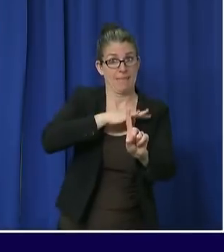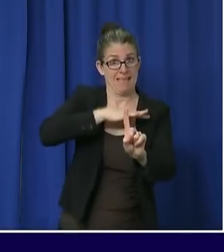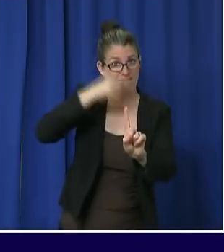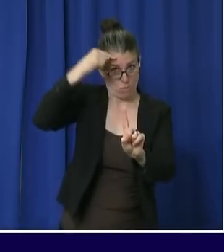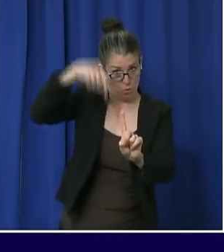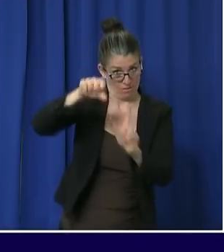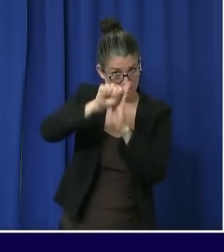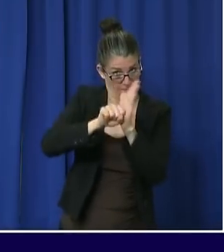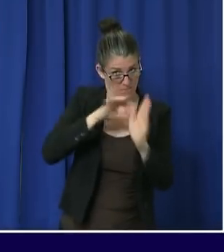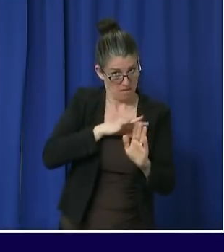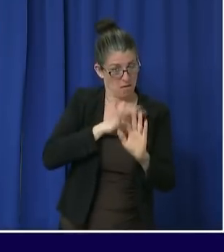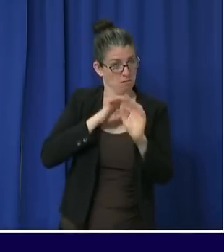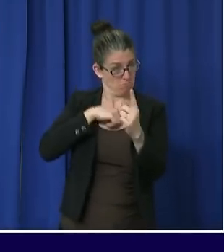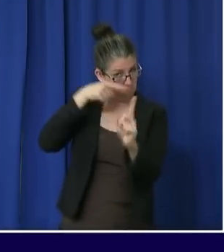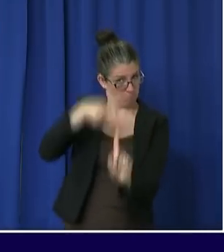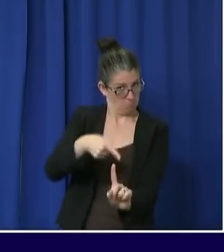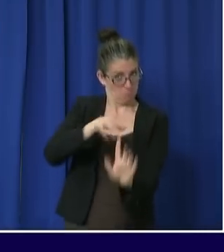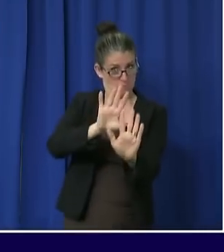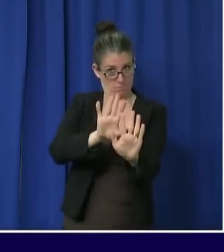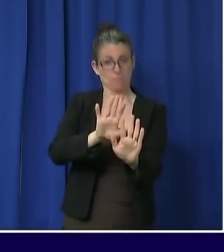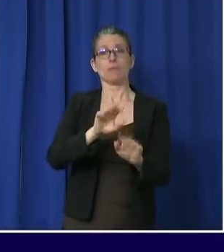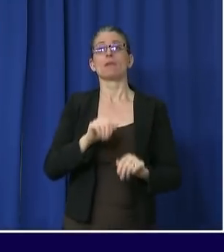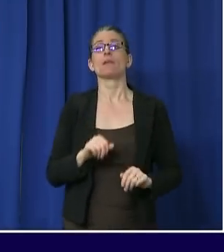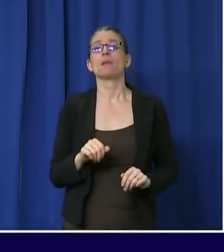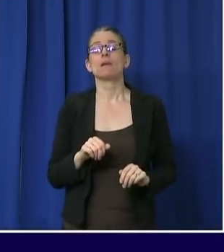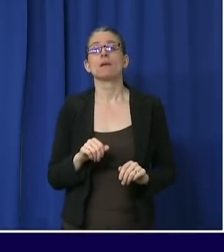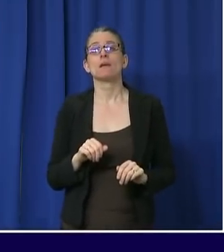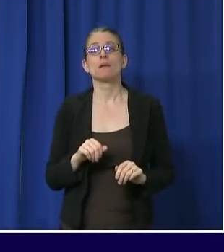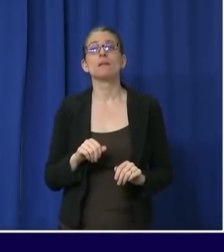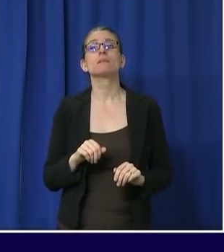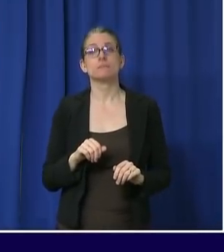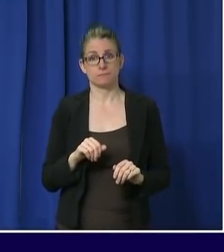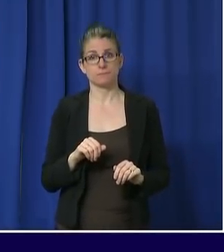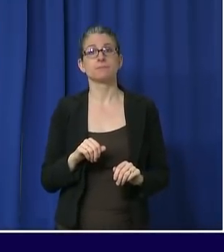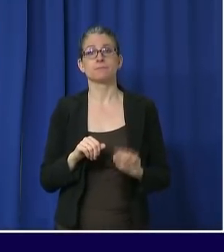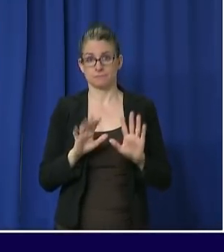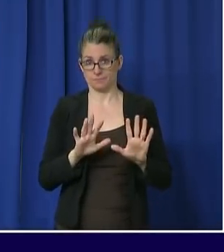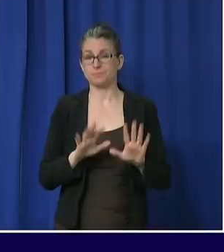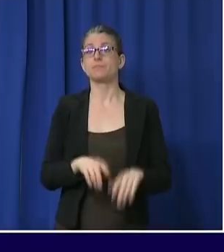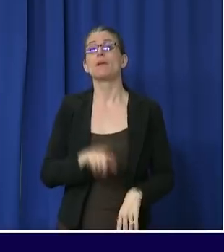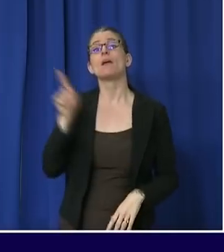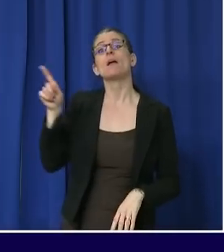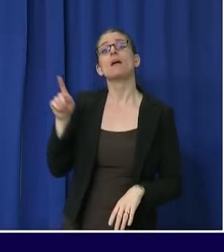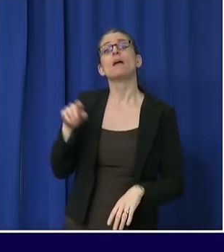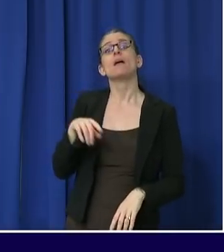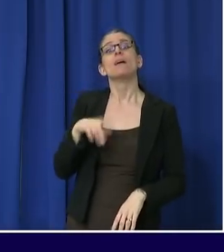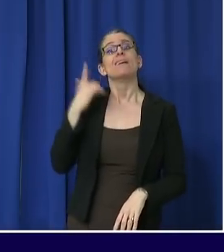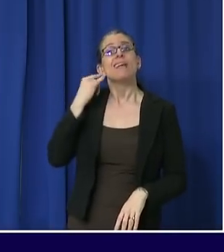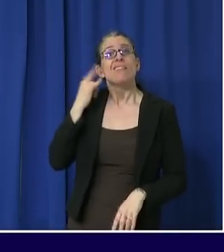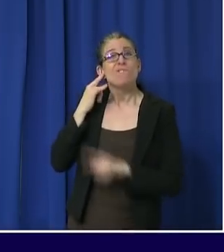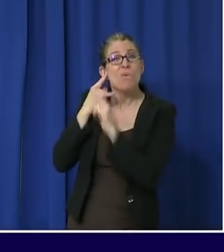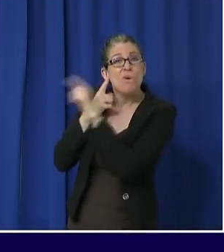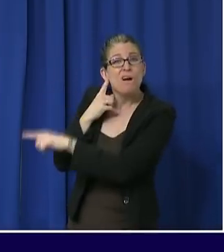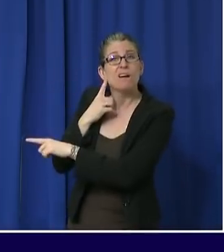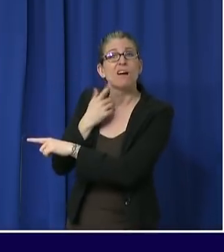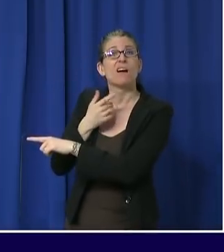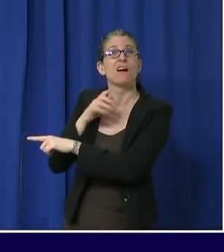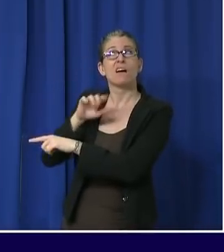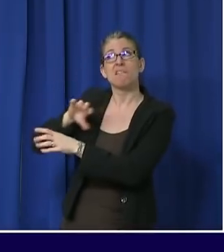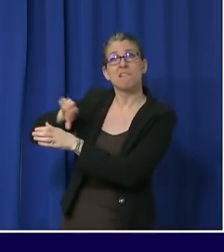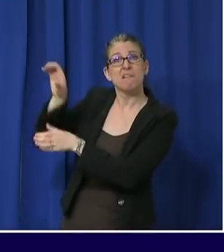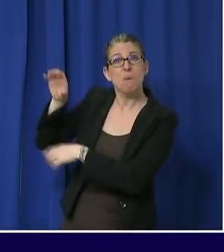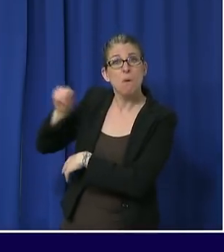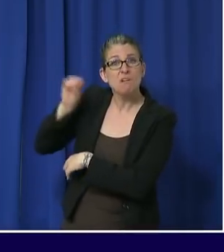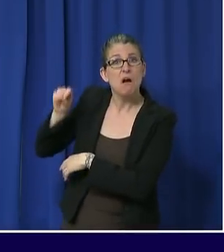as the Pacific Northwest, the West Coast, and areas of that nature. But as to Maine, we don't have data to suggest that there